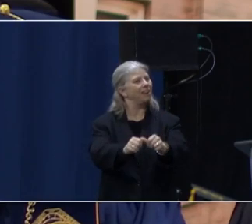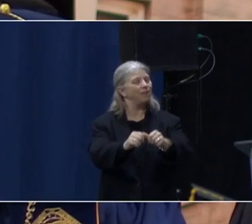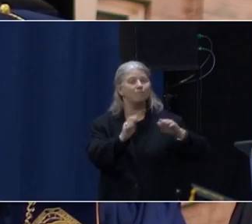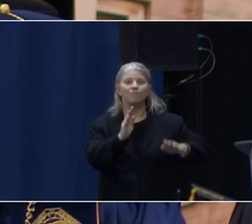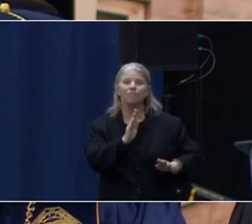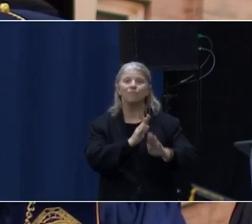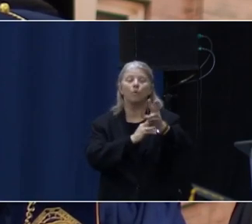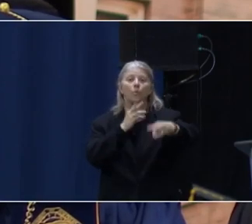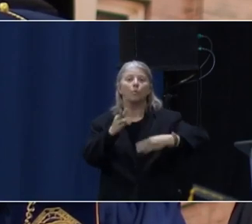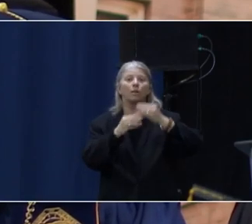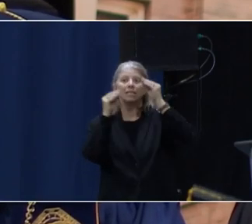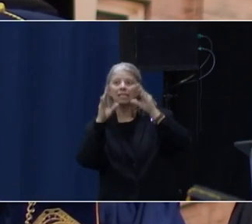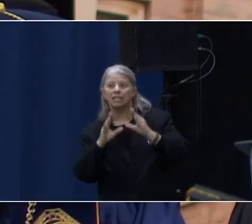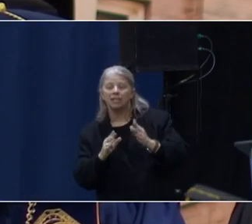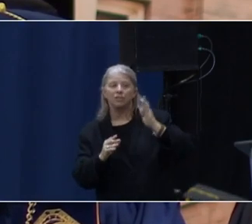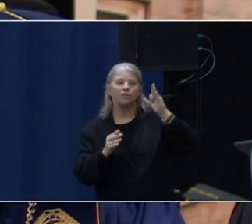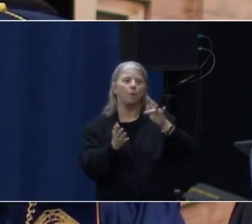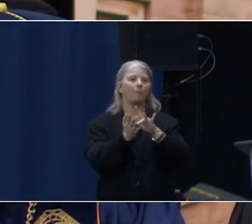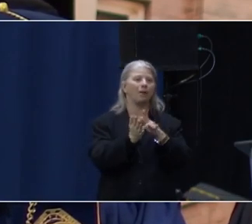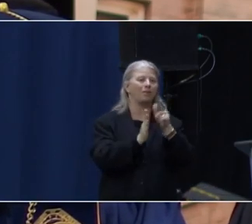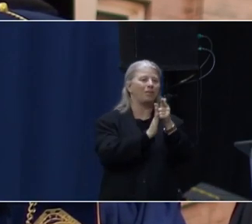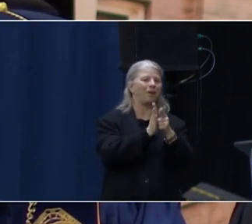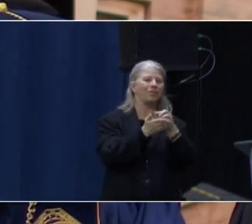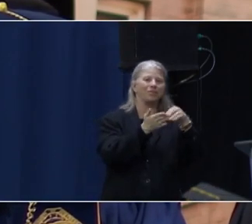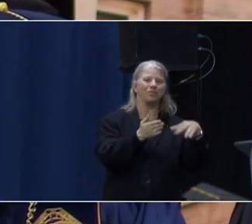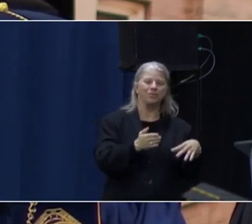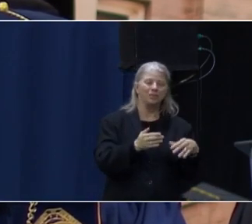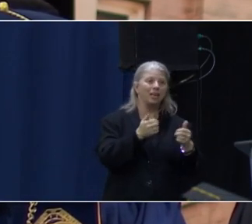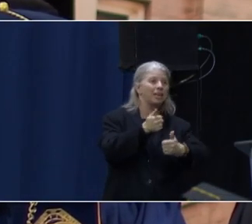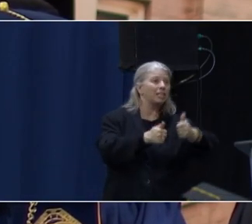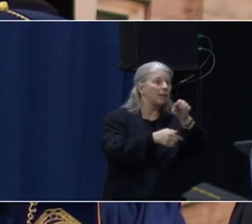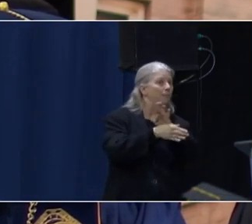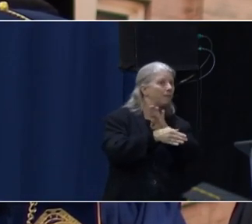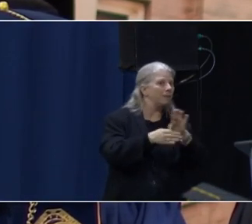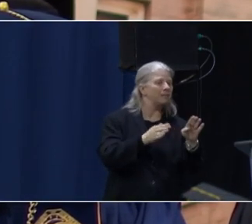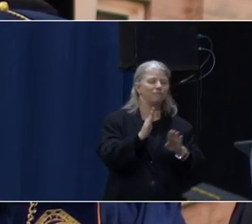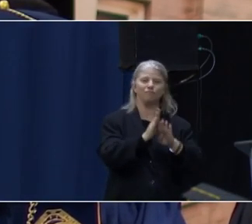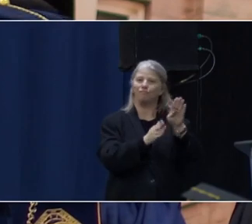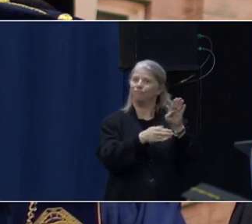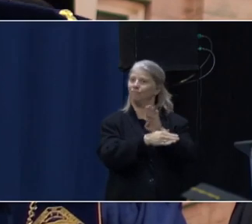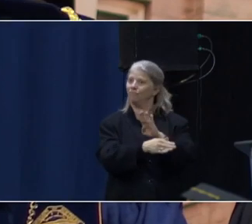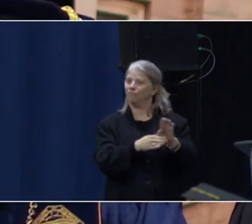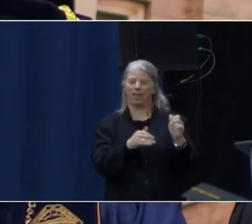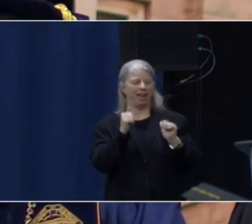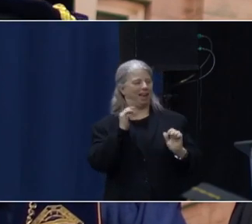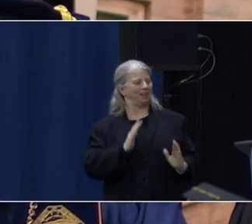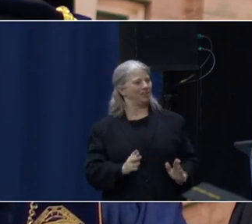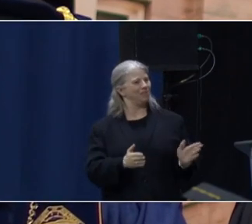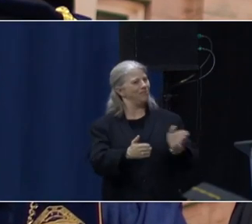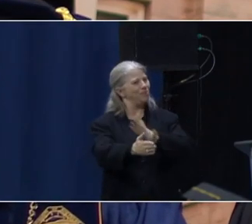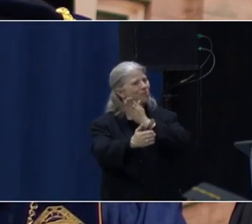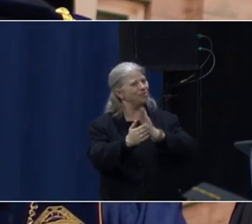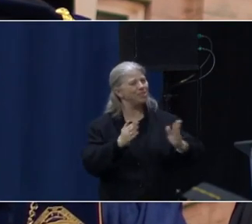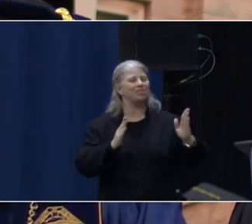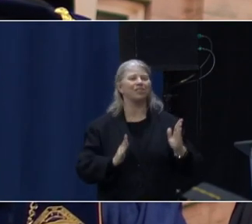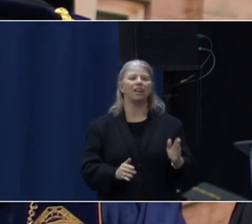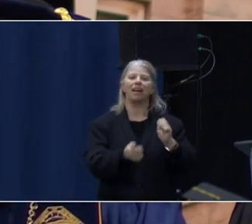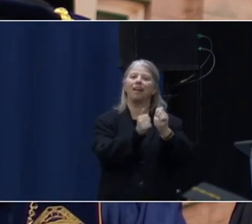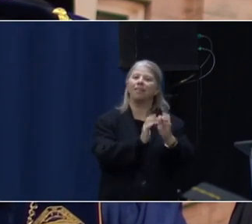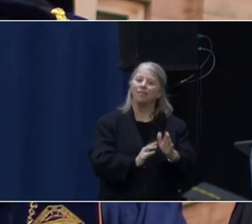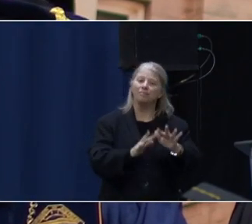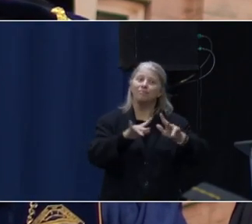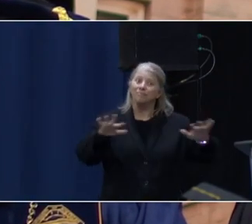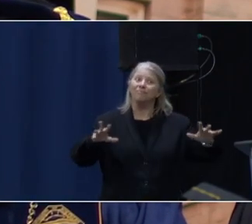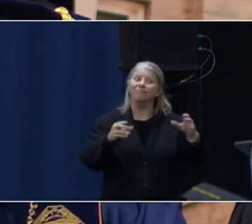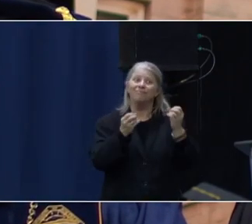the world as teachers, future medical and law students, executives, entrepreneurs, actors, musicians, athletes, and so